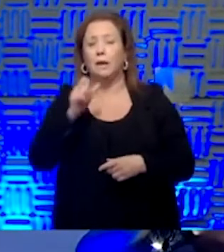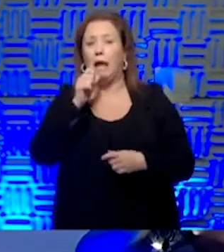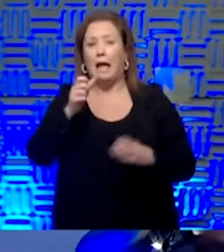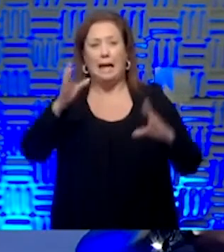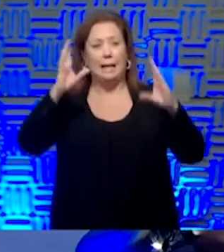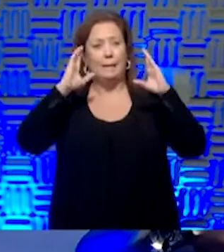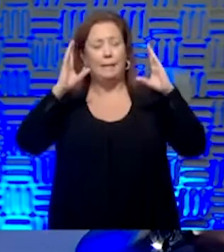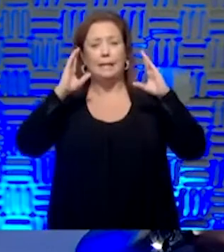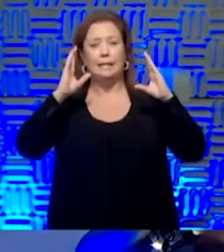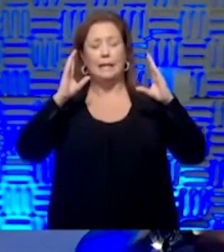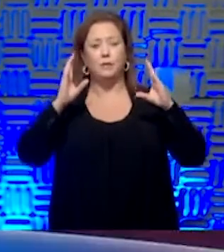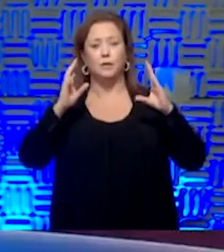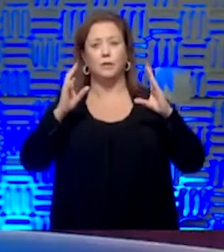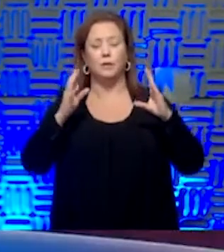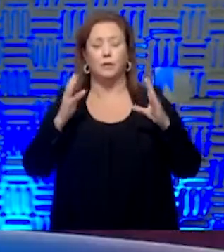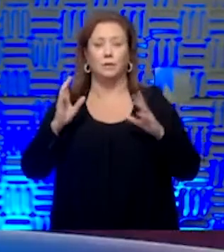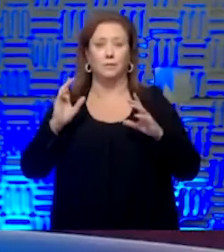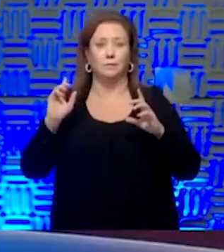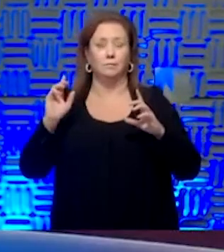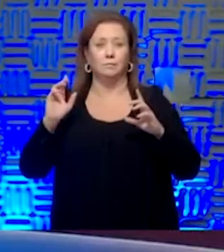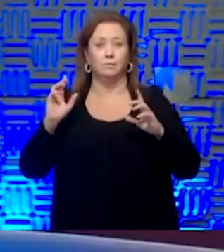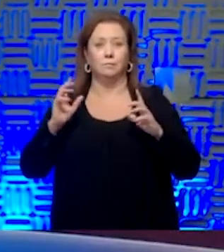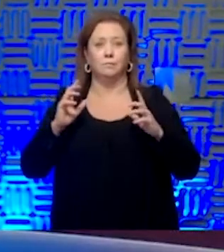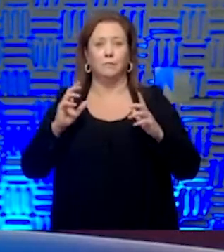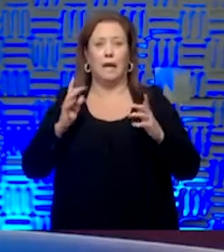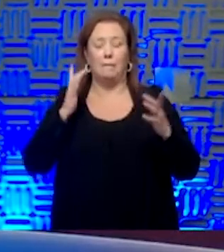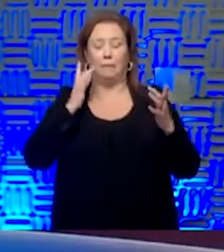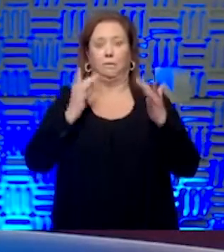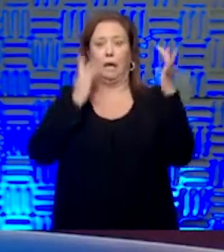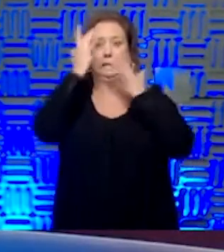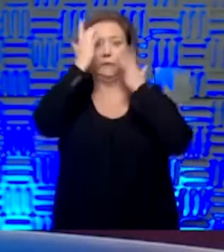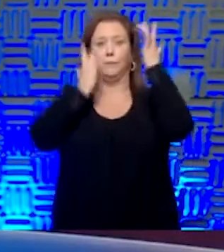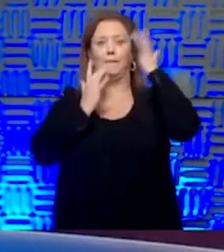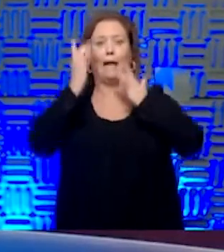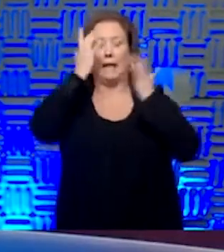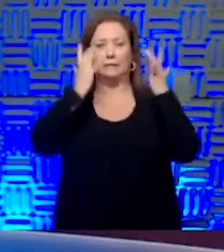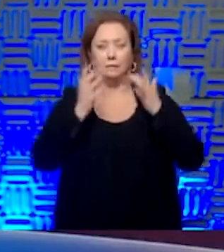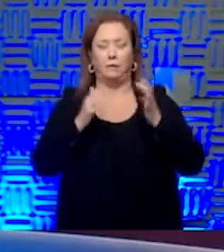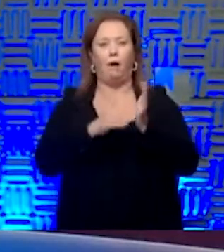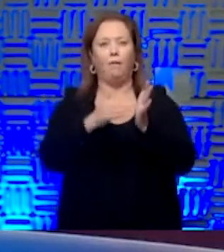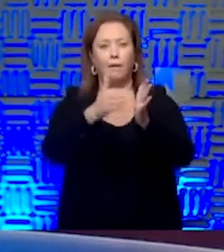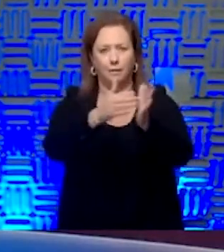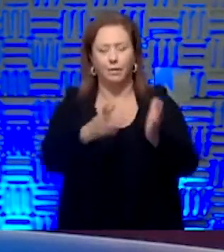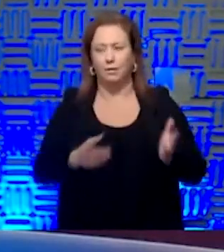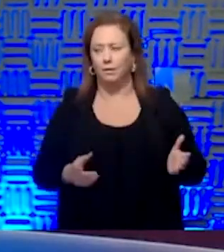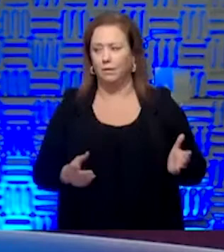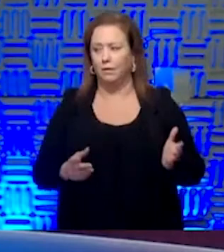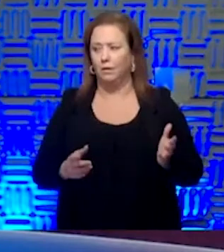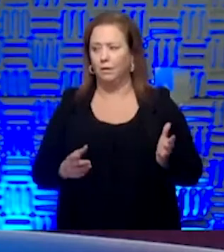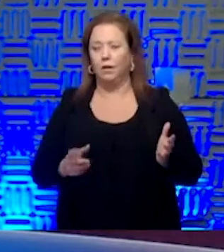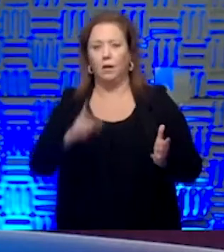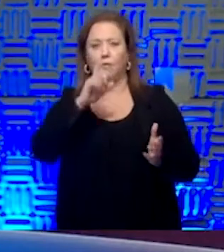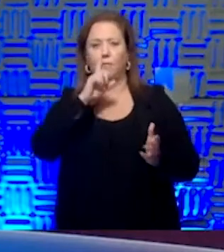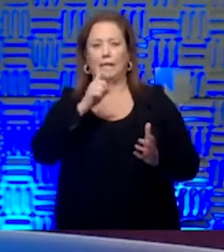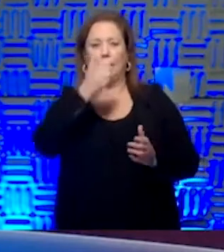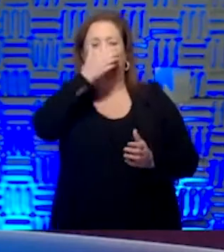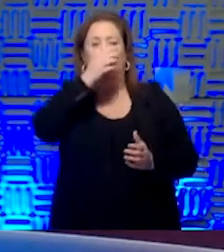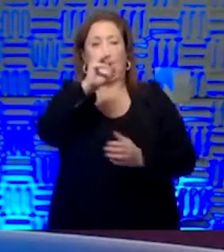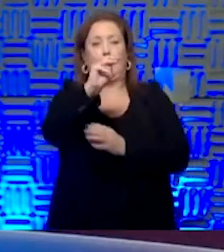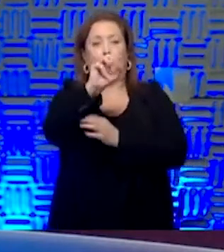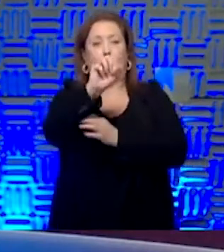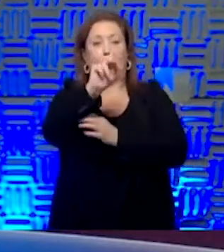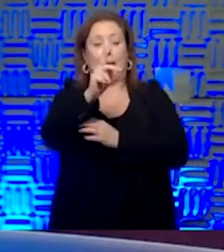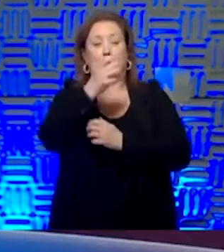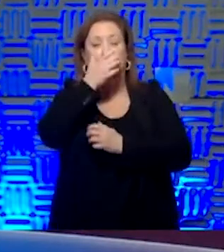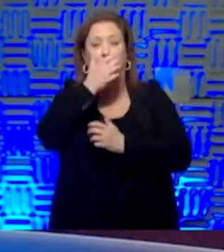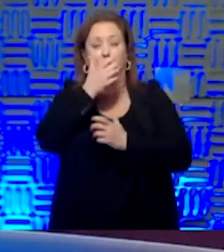attention before earlier in my life about how much I touch my face. Yeah. And so, you know, when it comes to the masks, when you have the